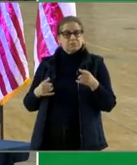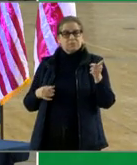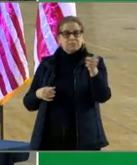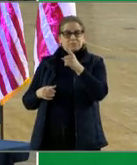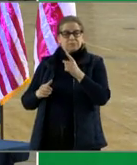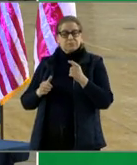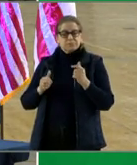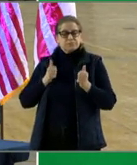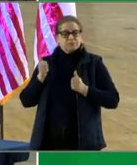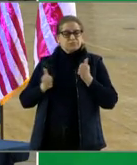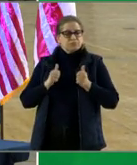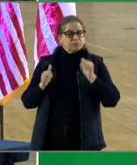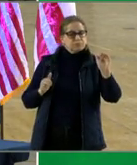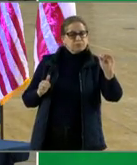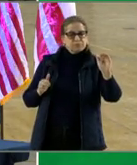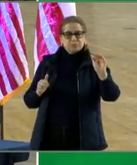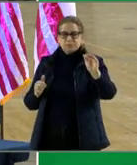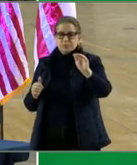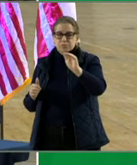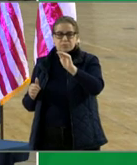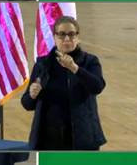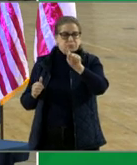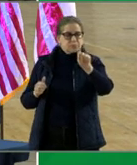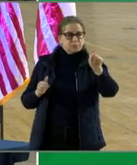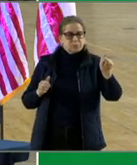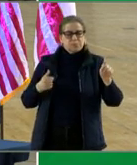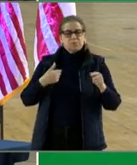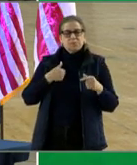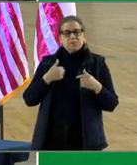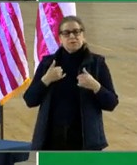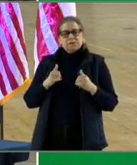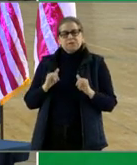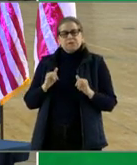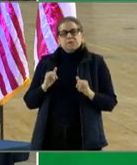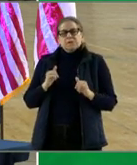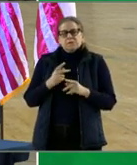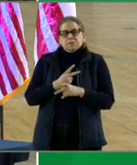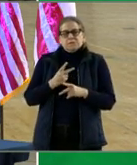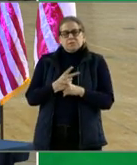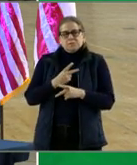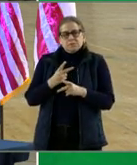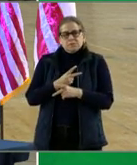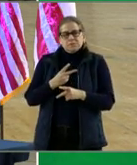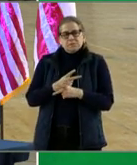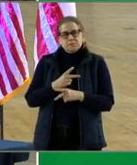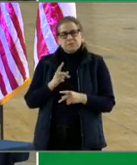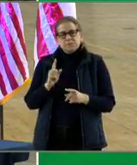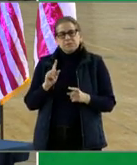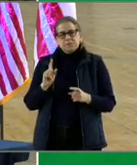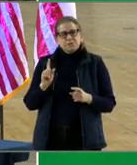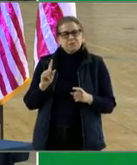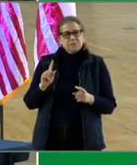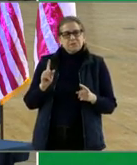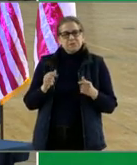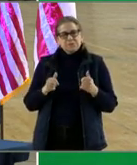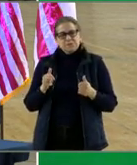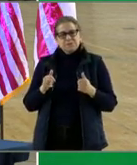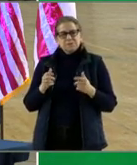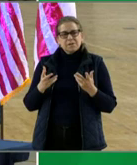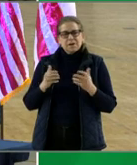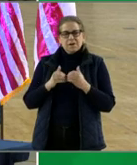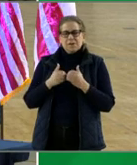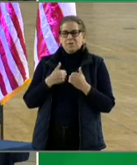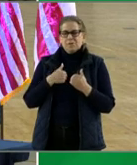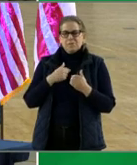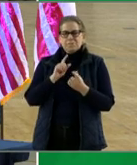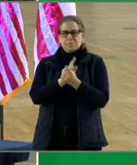are in the facilities business here, we're still narrowing that down to exactly what we believe the need is to meet our goal of getting our first 1,000 beds ready